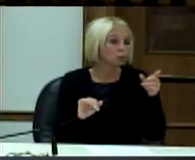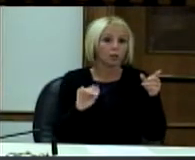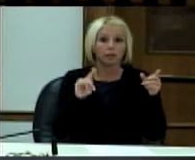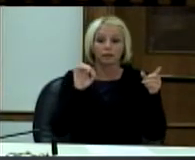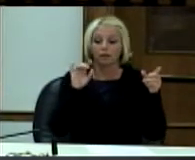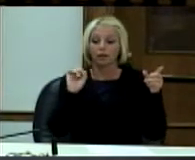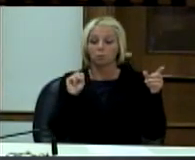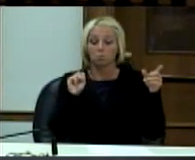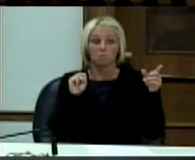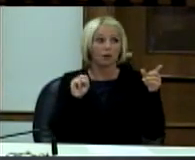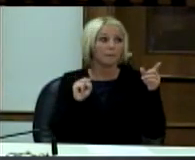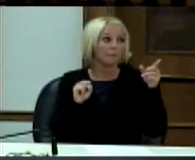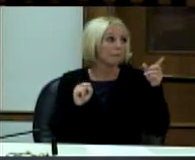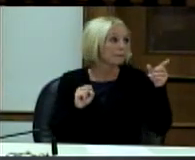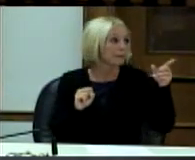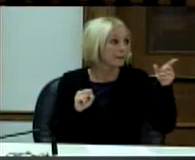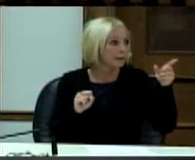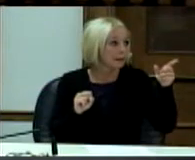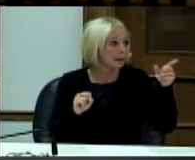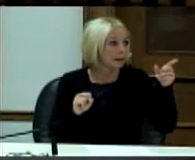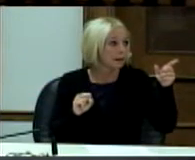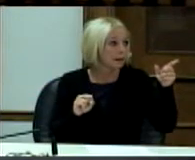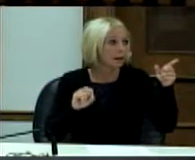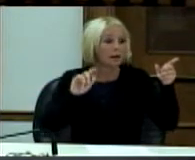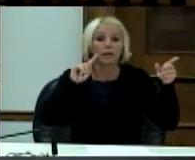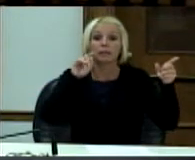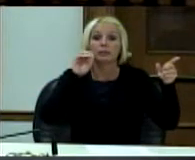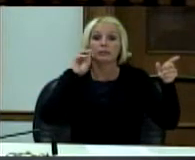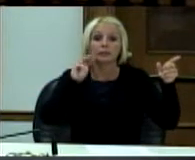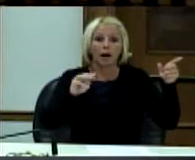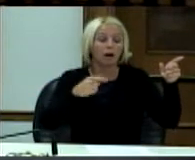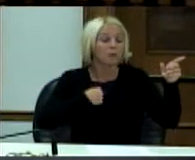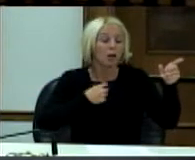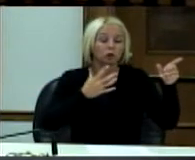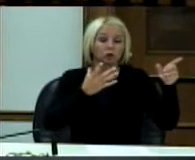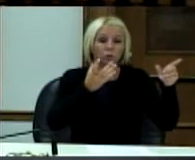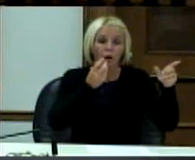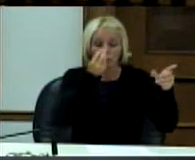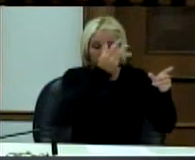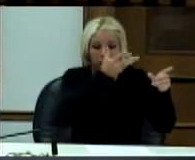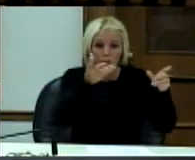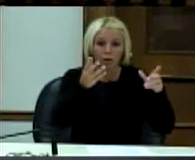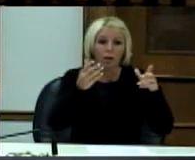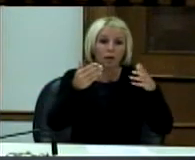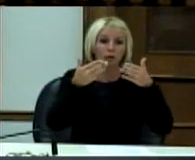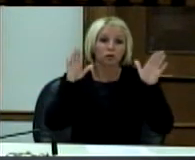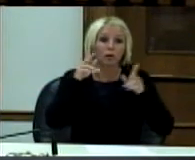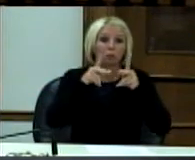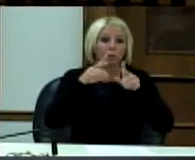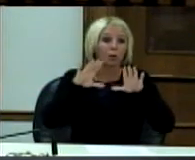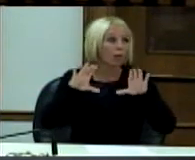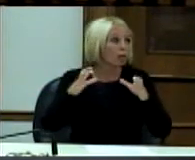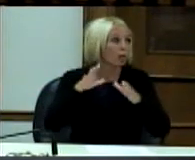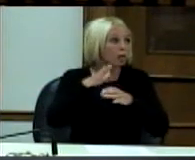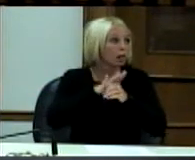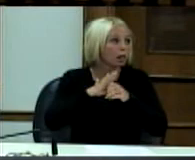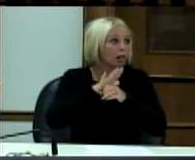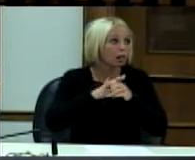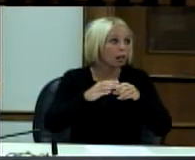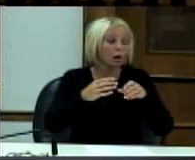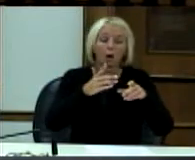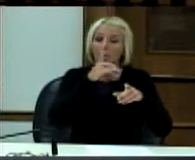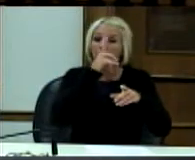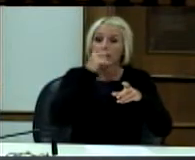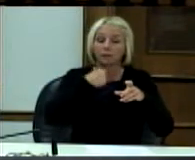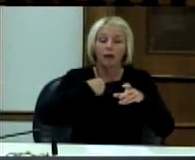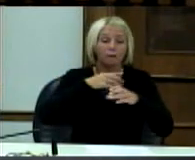All right. And I'd just like to make the public statement that it is my intention, of course, I have no control